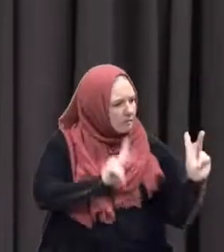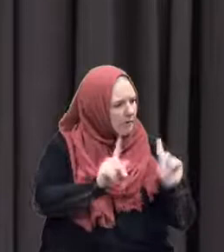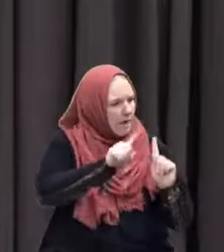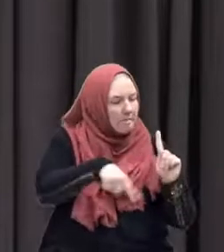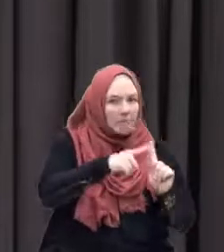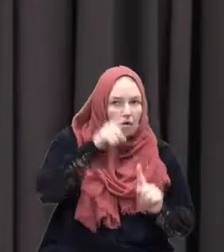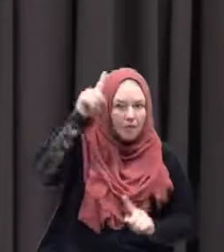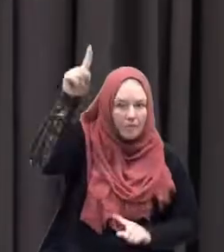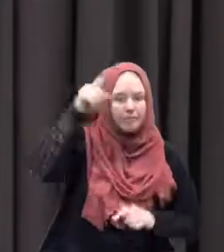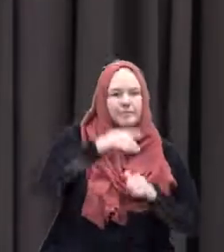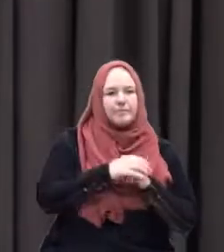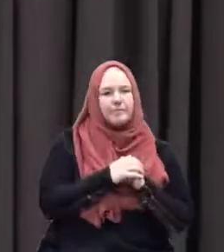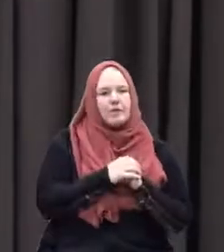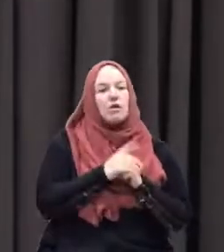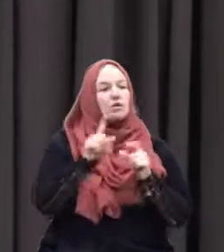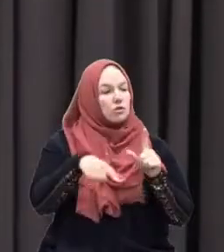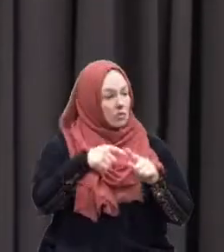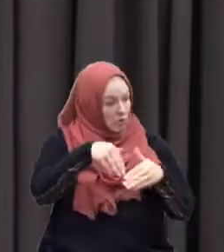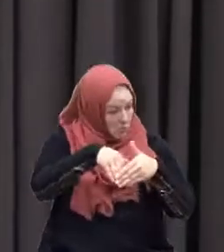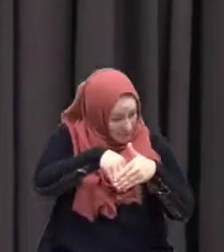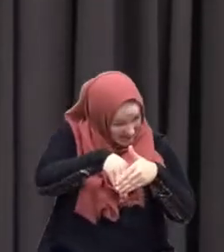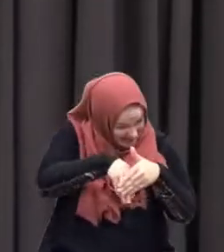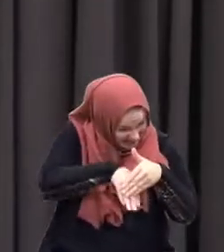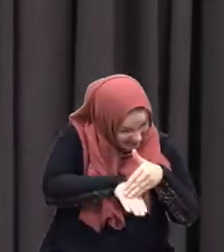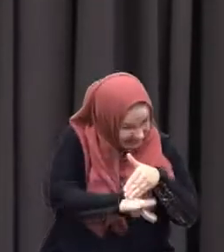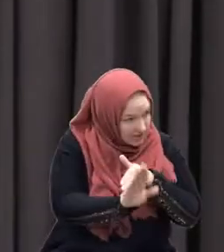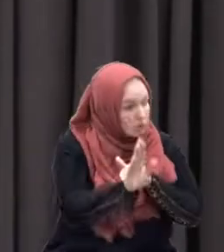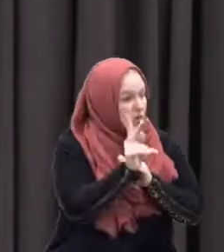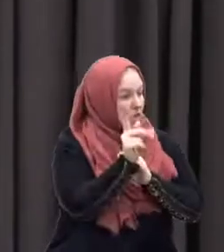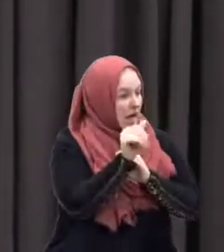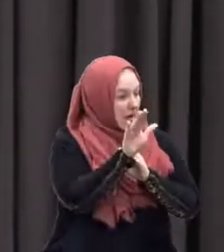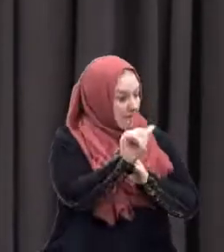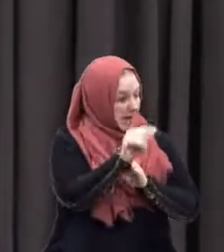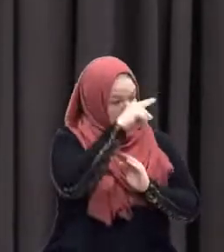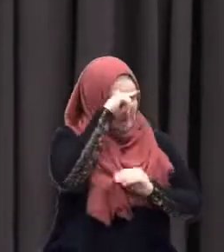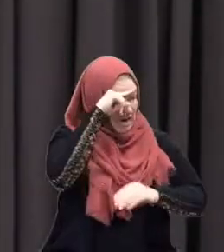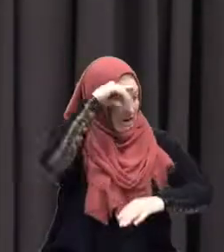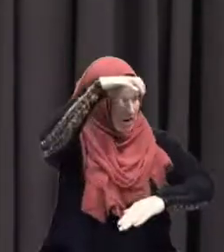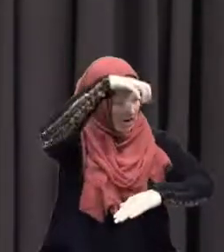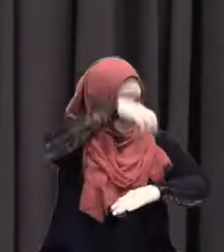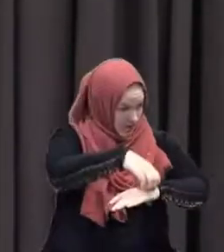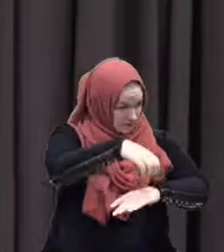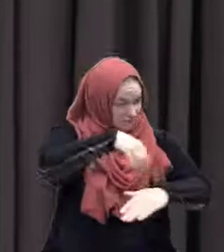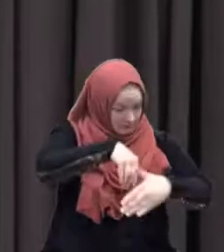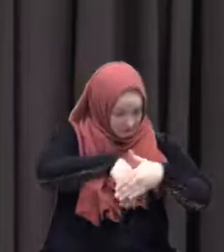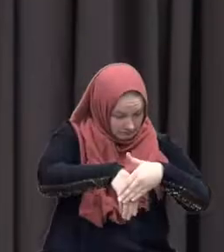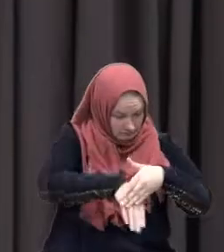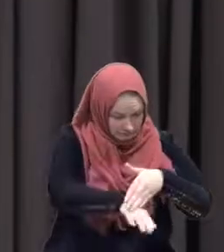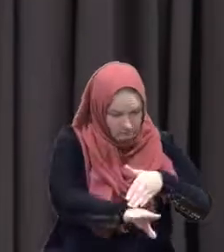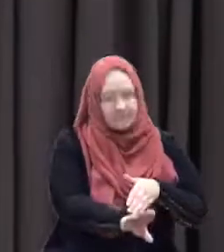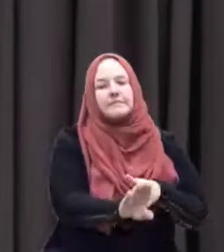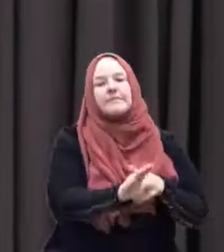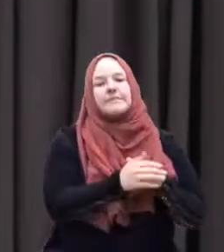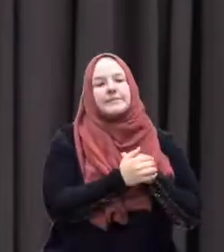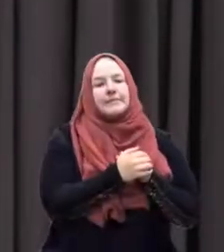Prophet Muhammad all the way into the Kaaba and he tells him, Muhammad, salli ma